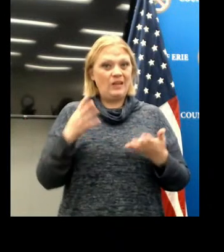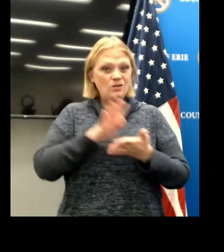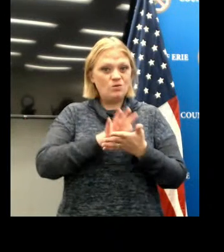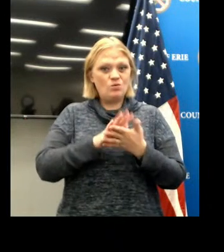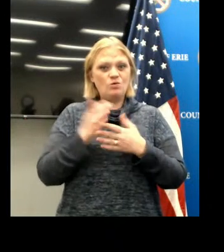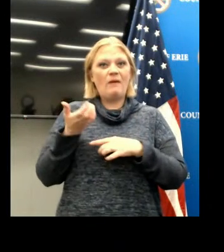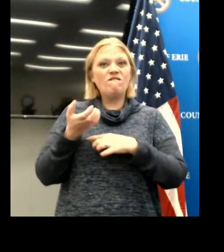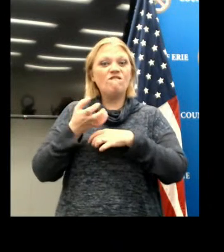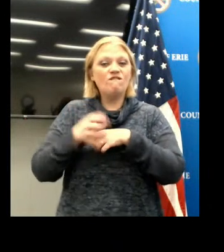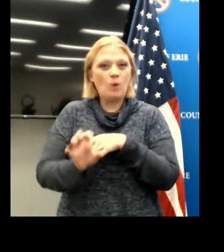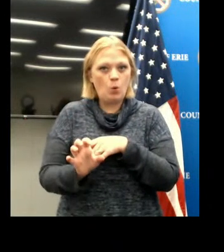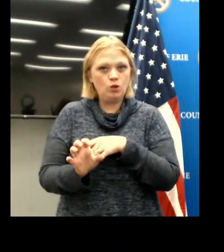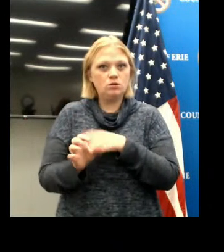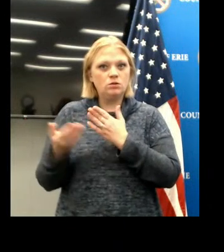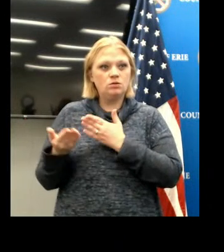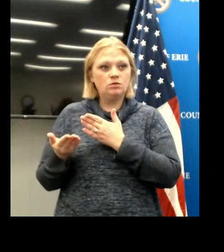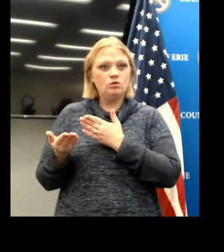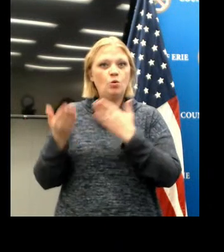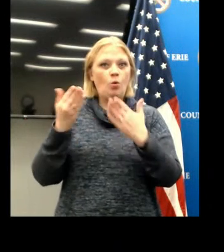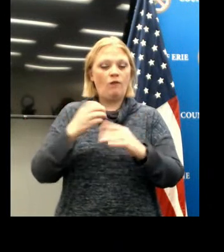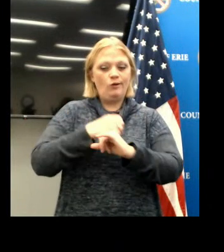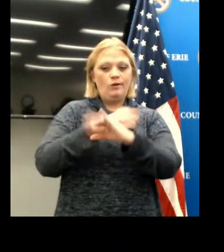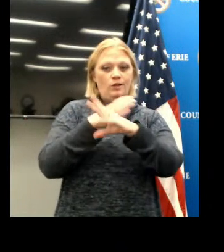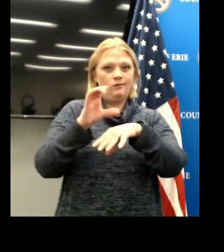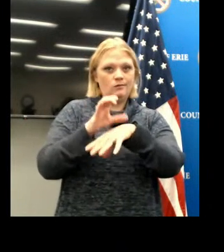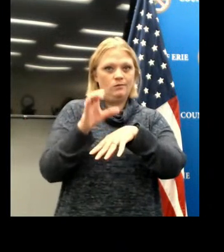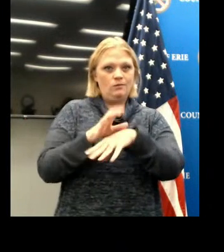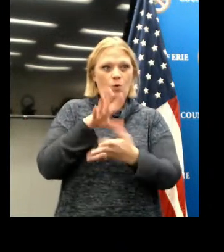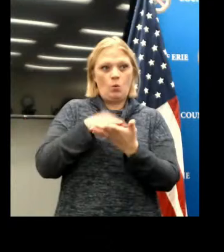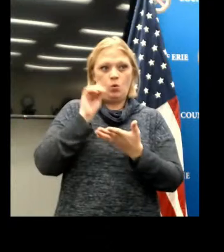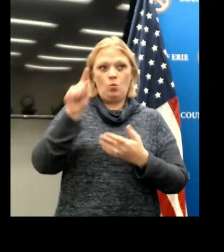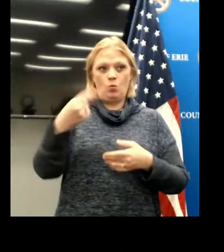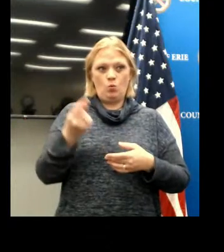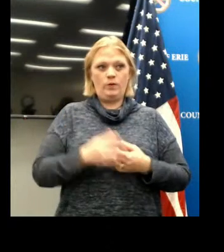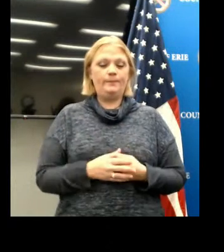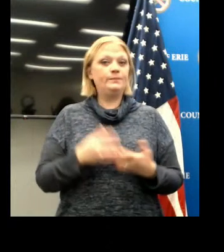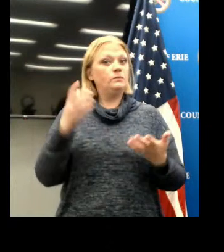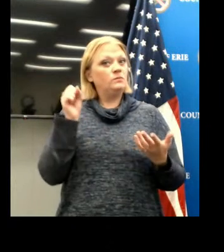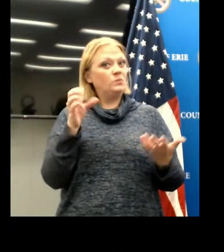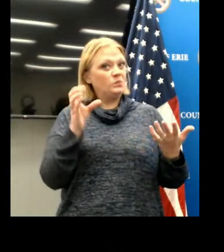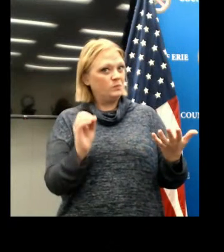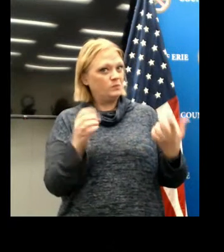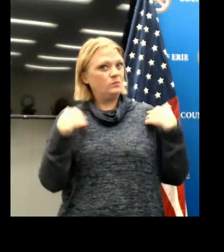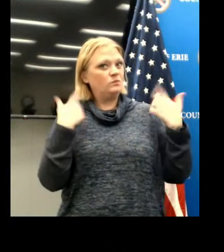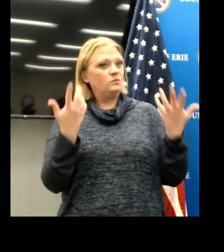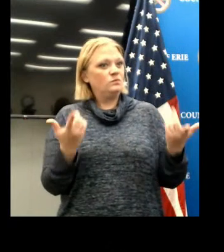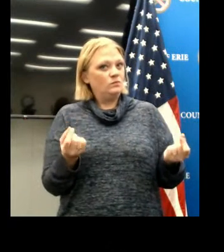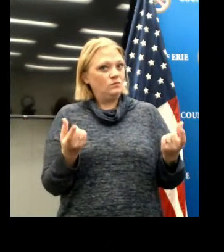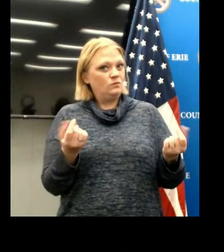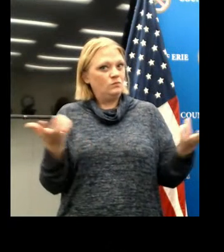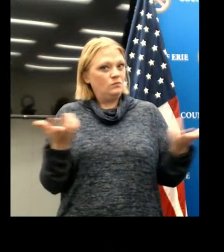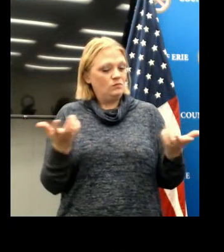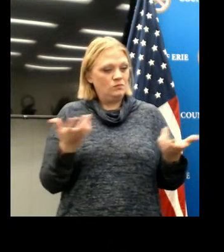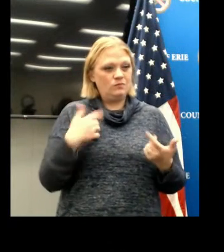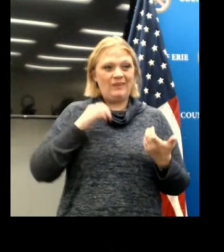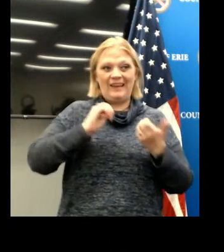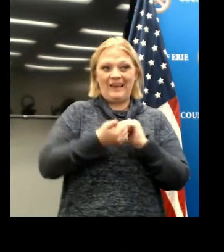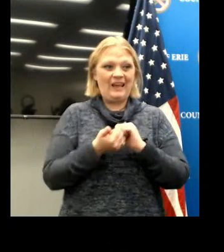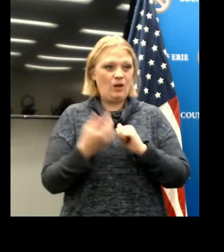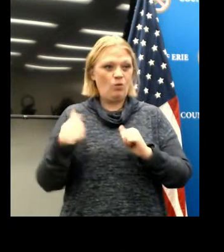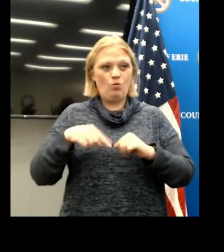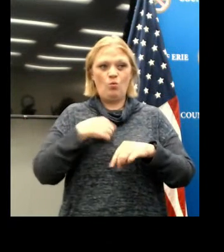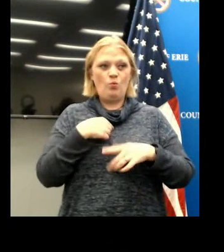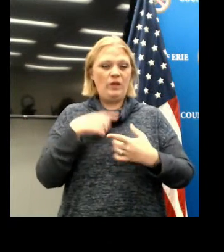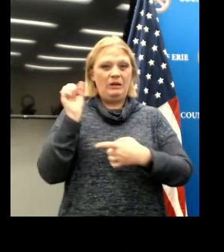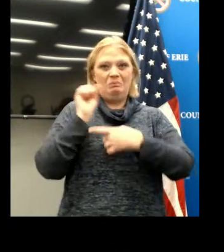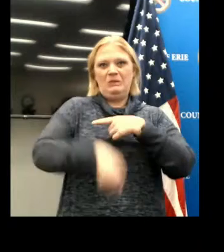been forced to offer remote learning only. So what do we need to do? How can we get over this?